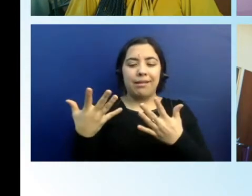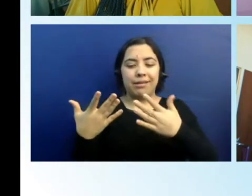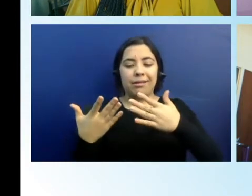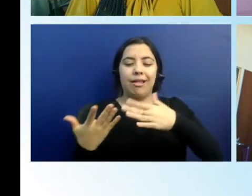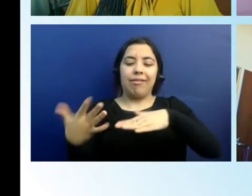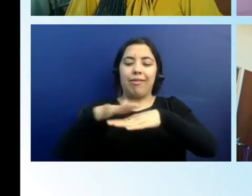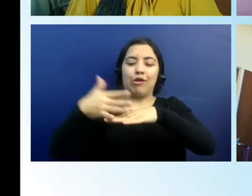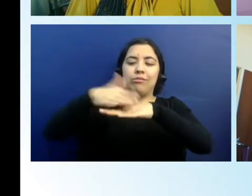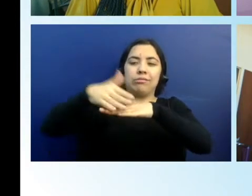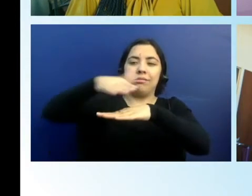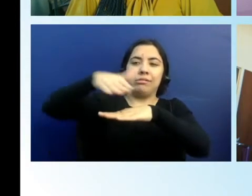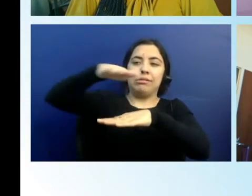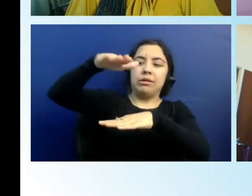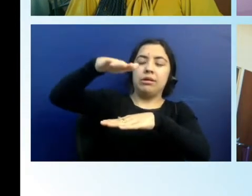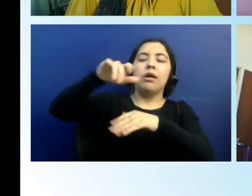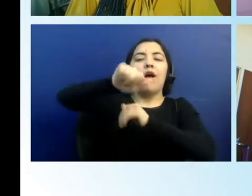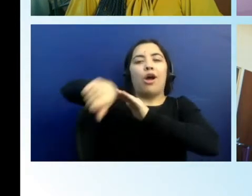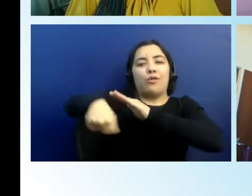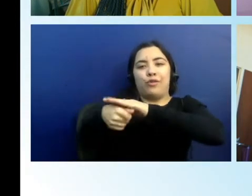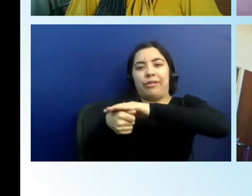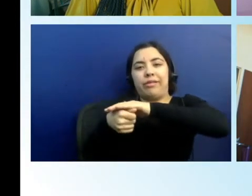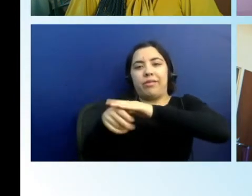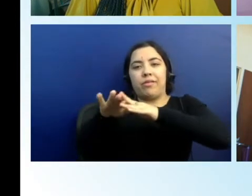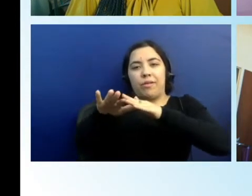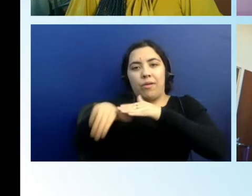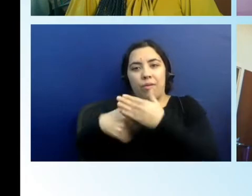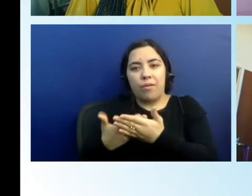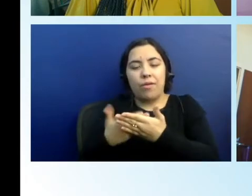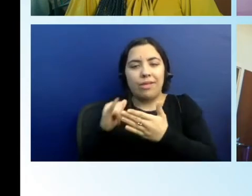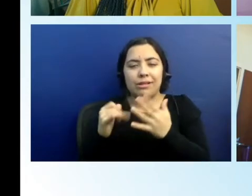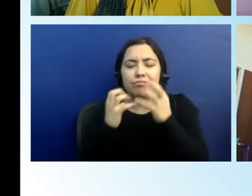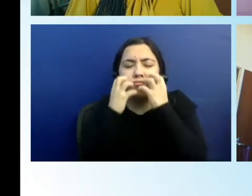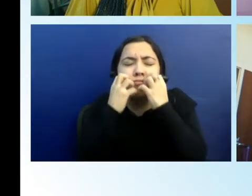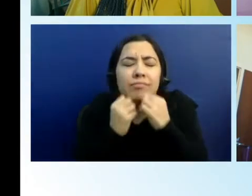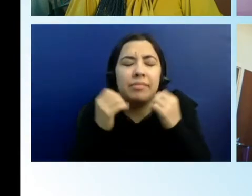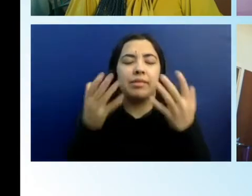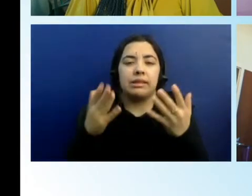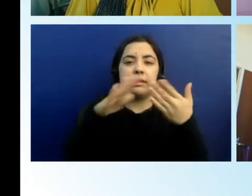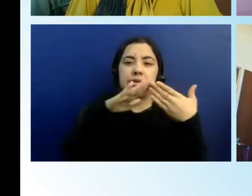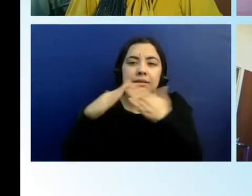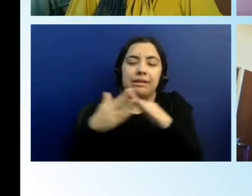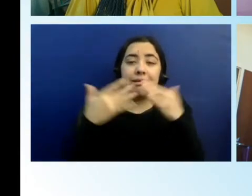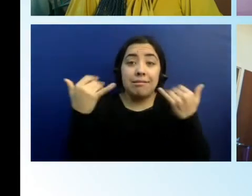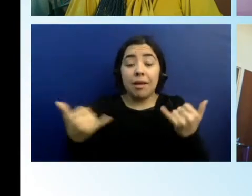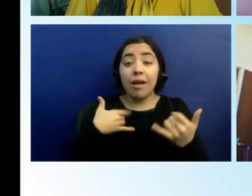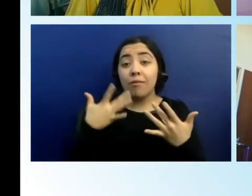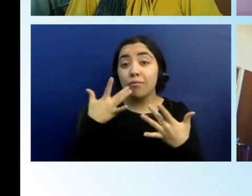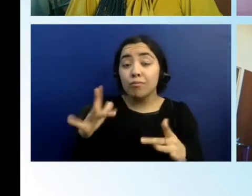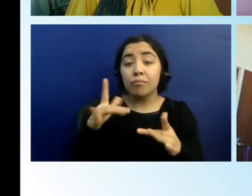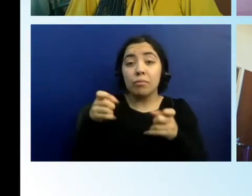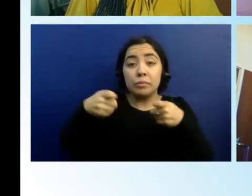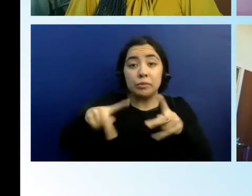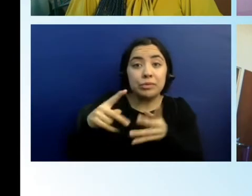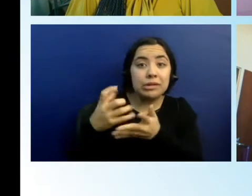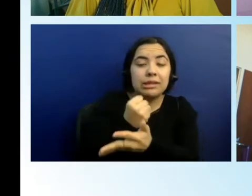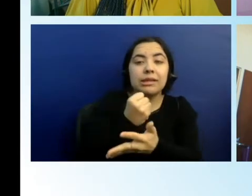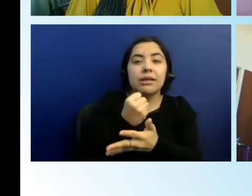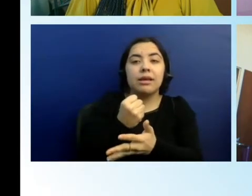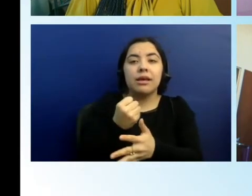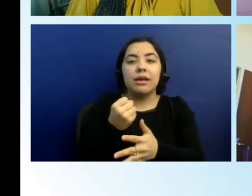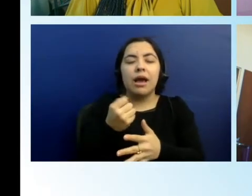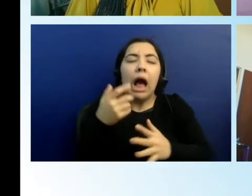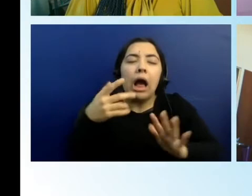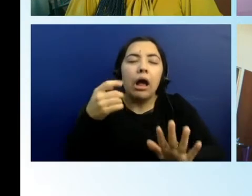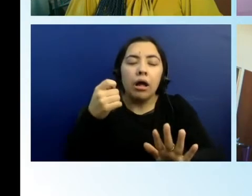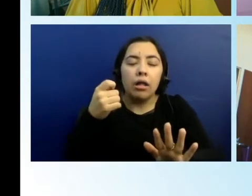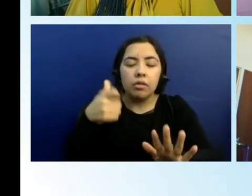beautiful embrace of a city that we now have the very fortunate opportunity, though quite a bit of devastation has